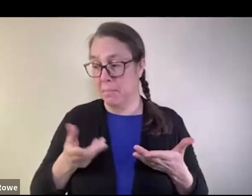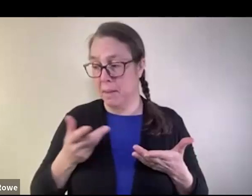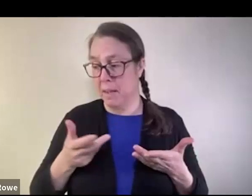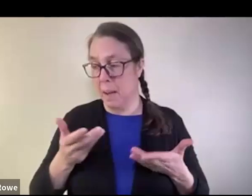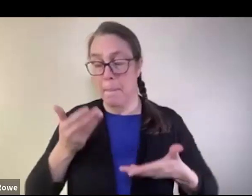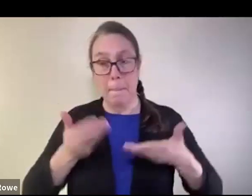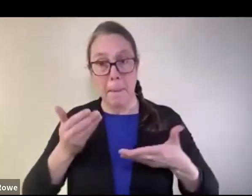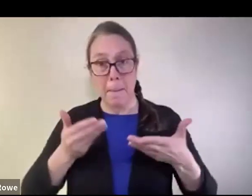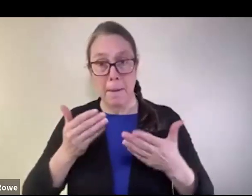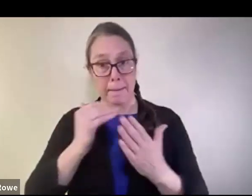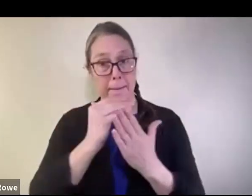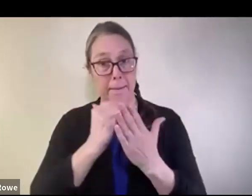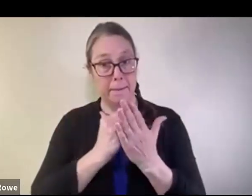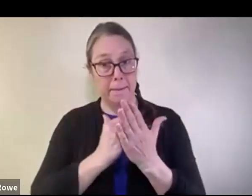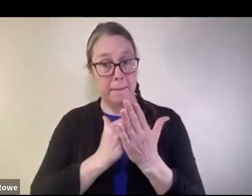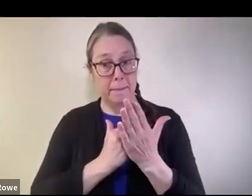list of questions